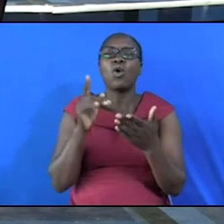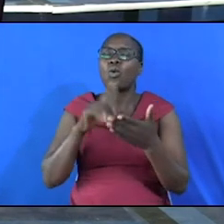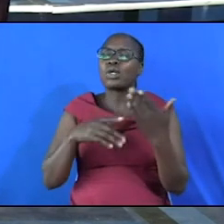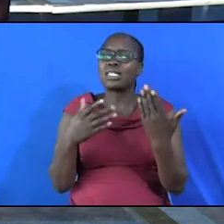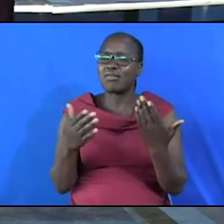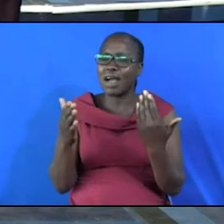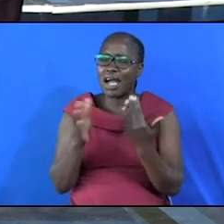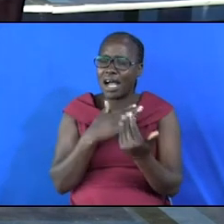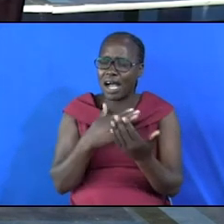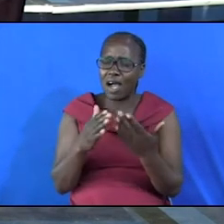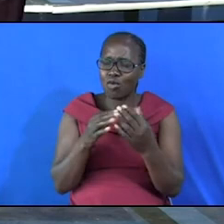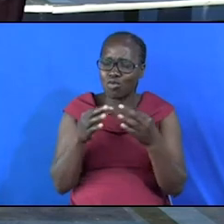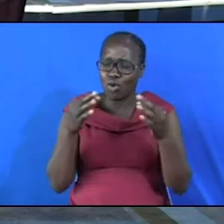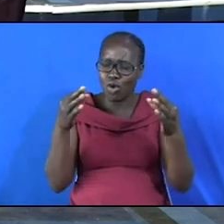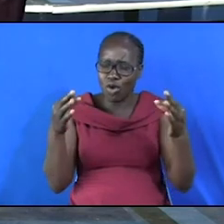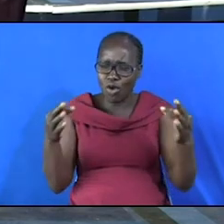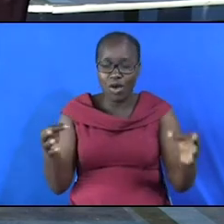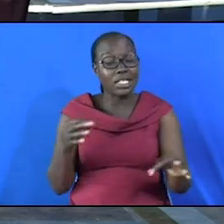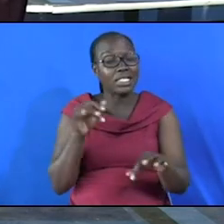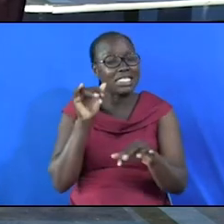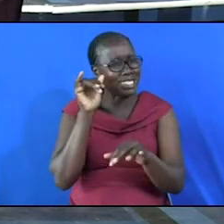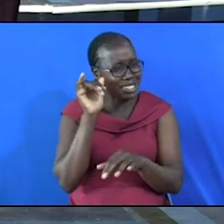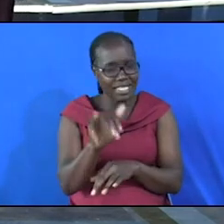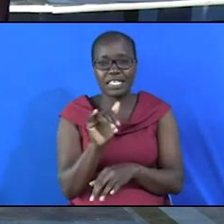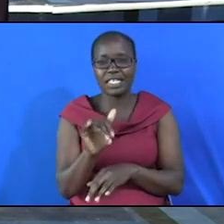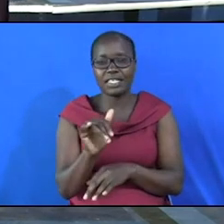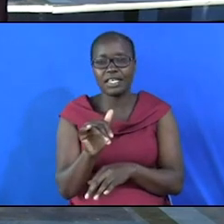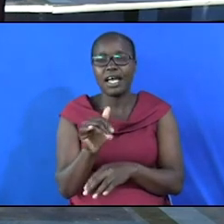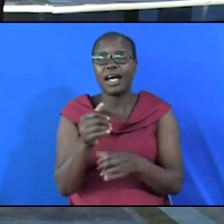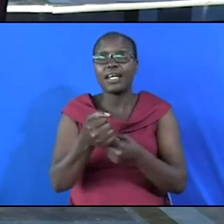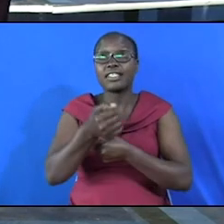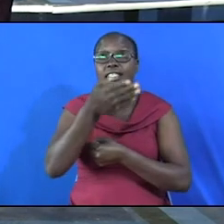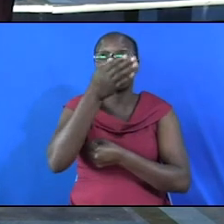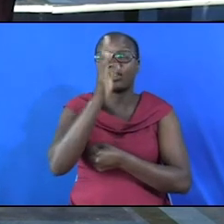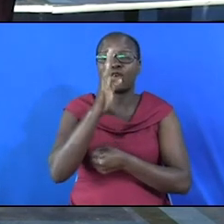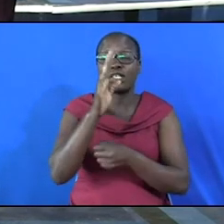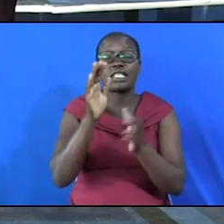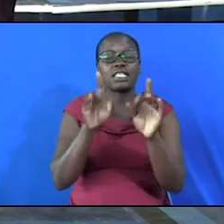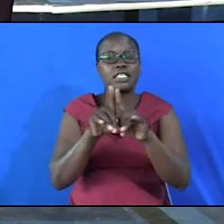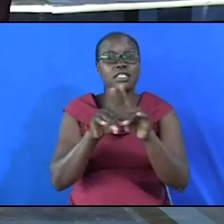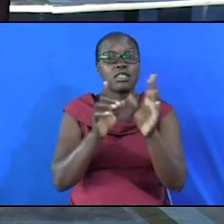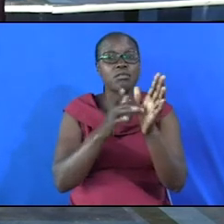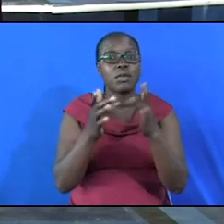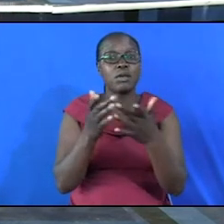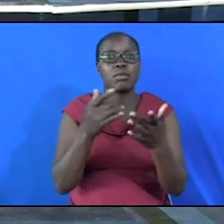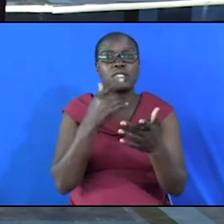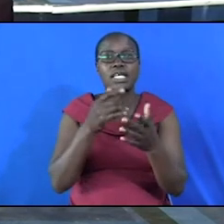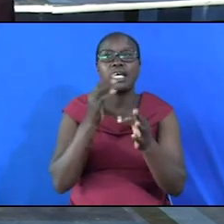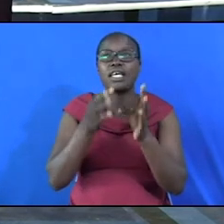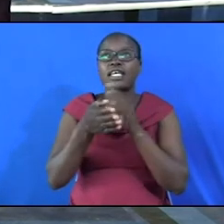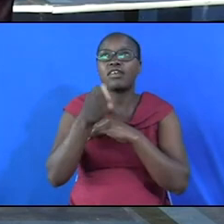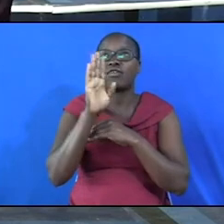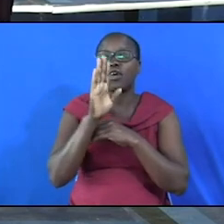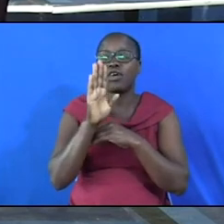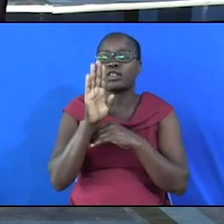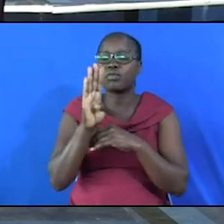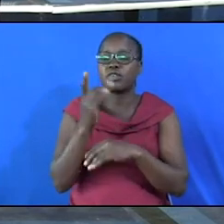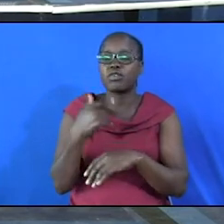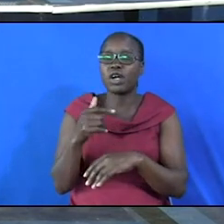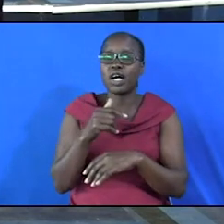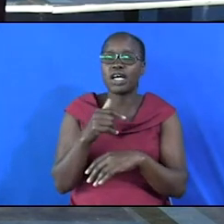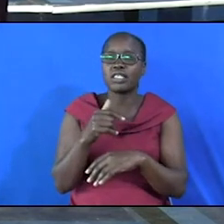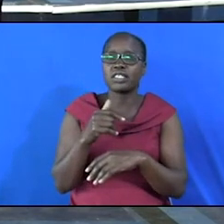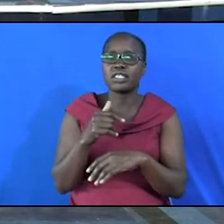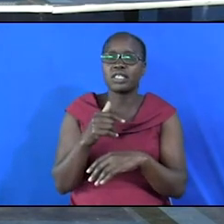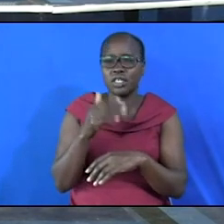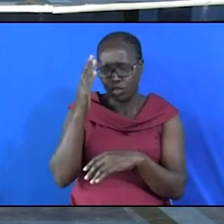takes. Stay connected to Christ. Are we together? Because the same Bible says that if God be for us. Do